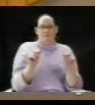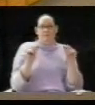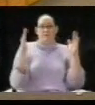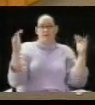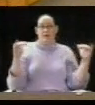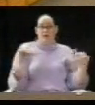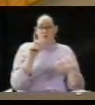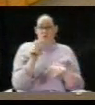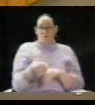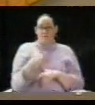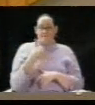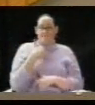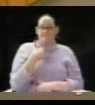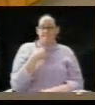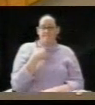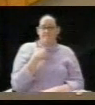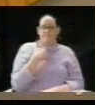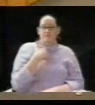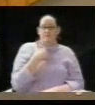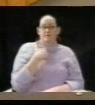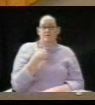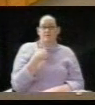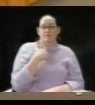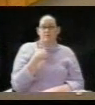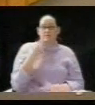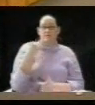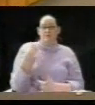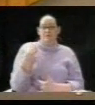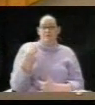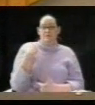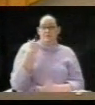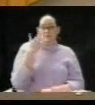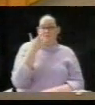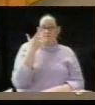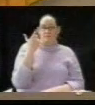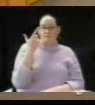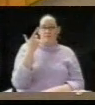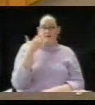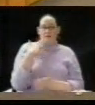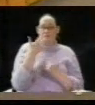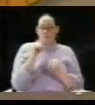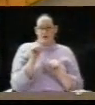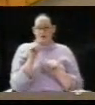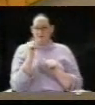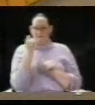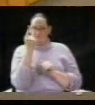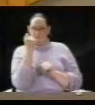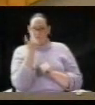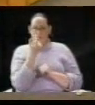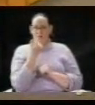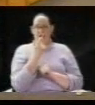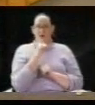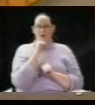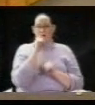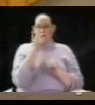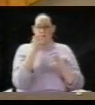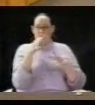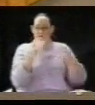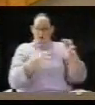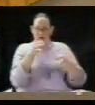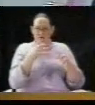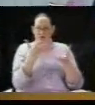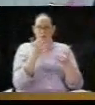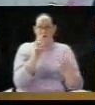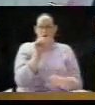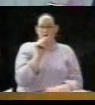Next question I have for you, Mr. Law Director, is since I'm just trying to get a little sense of this. I'm not here to judge today. I'd like the Attorney General